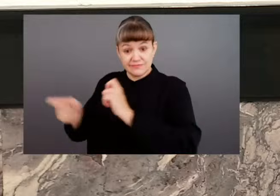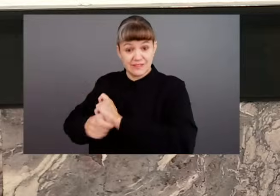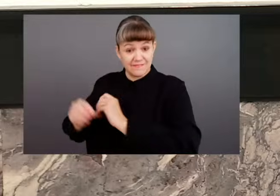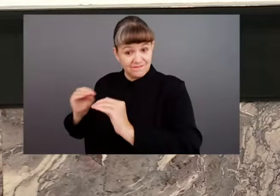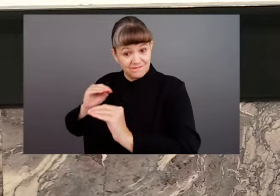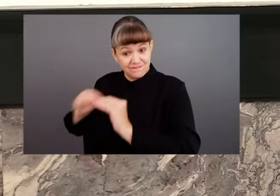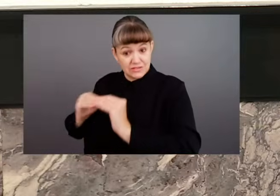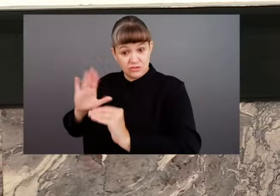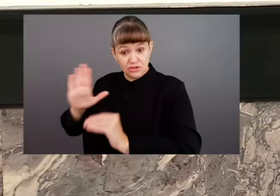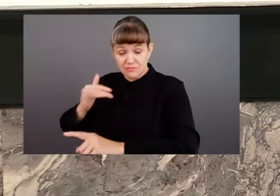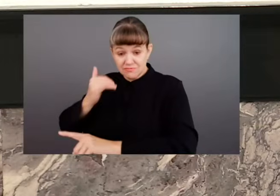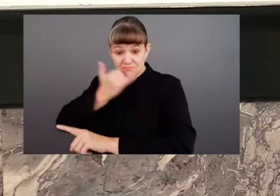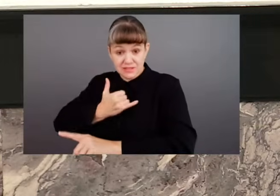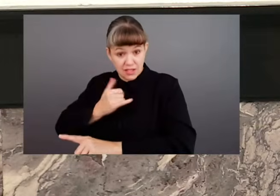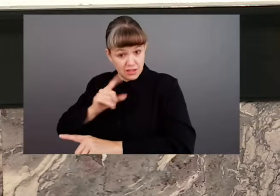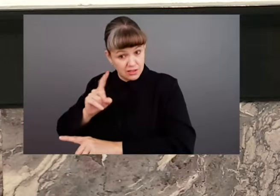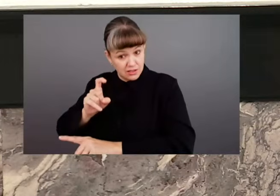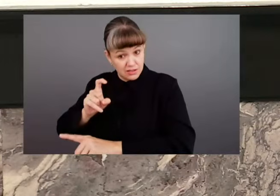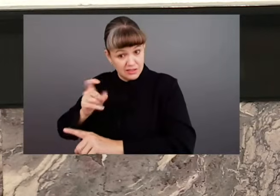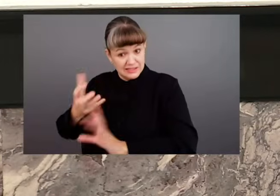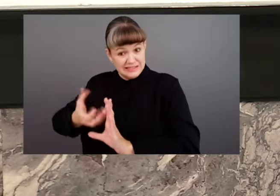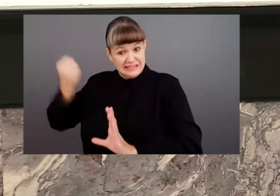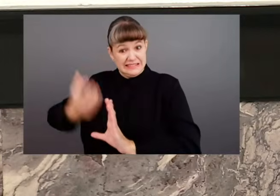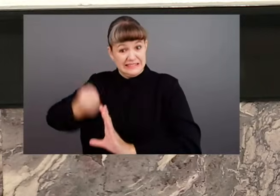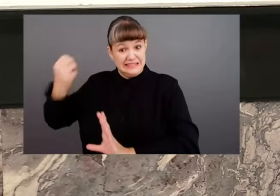start fixing the major issues?